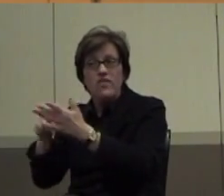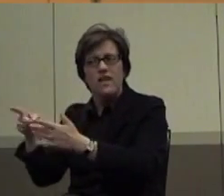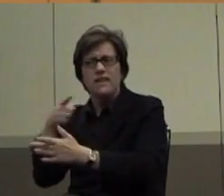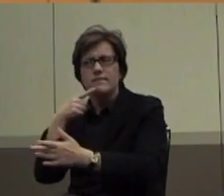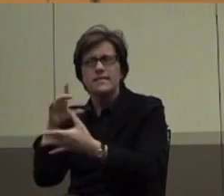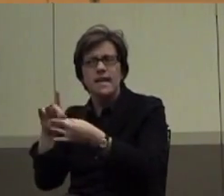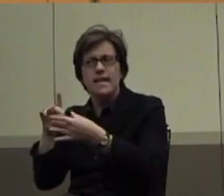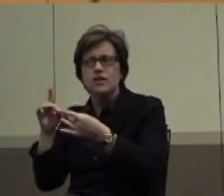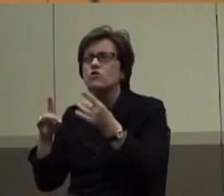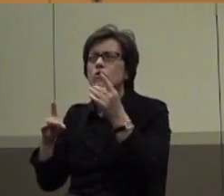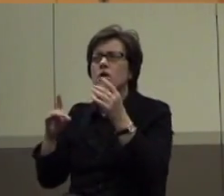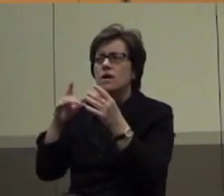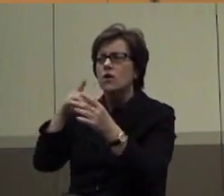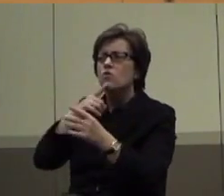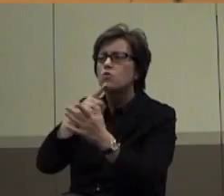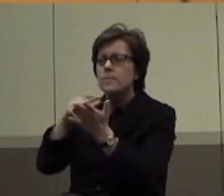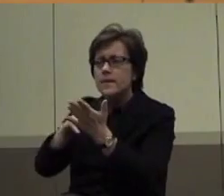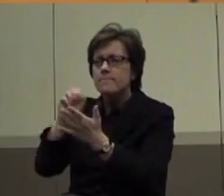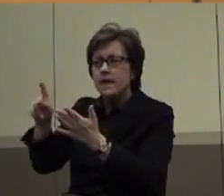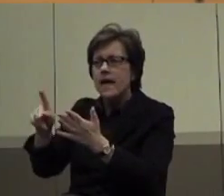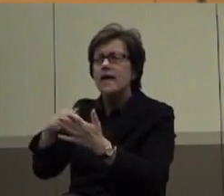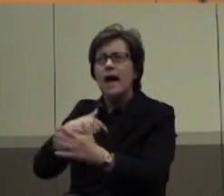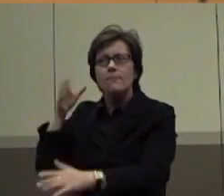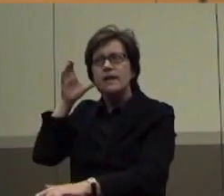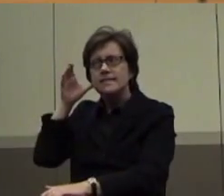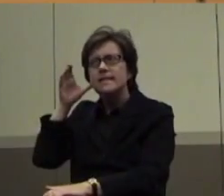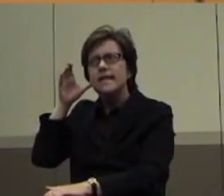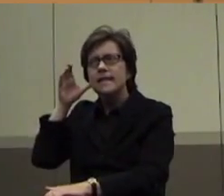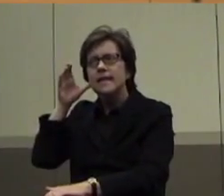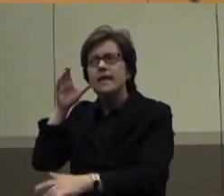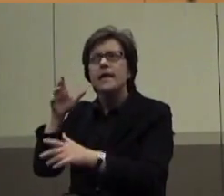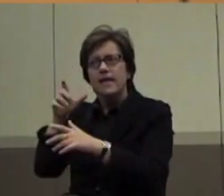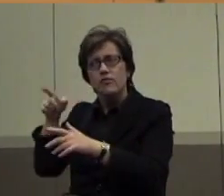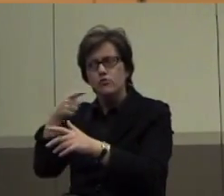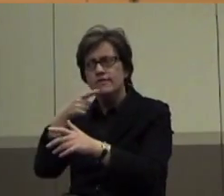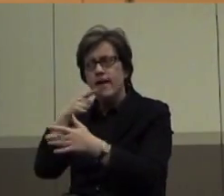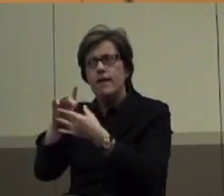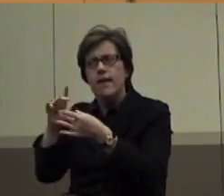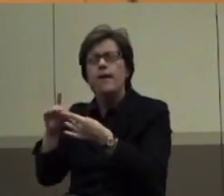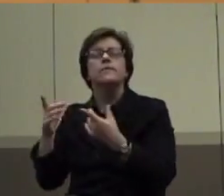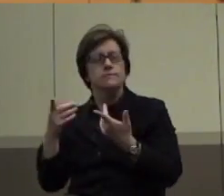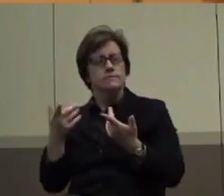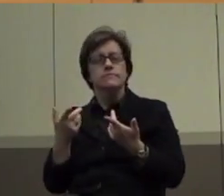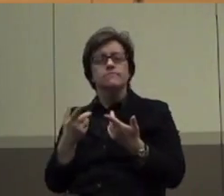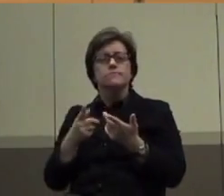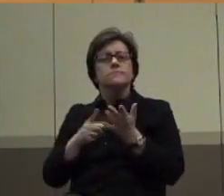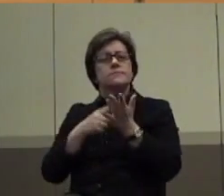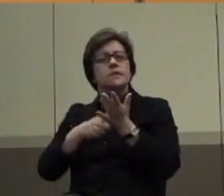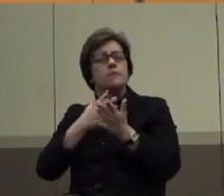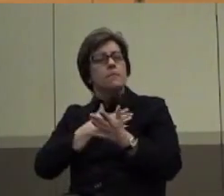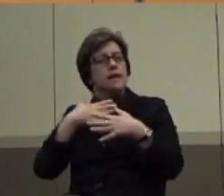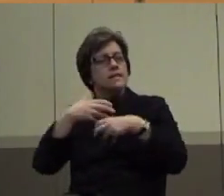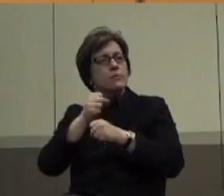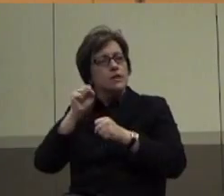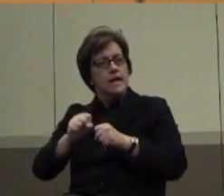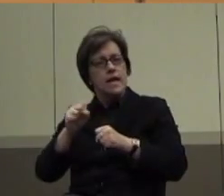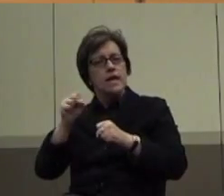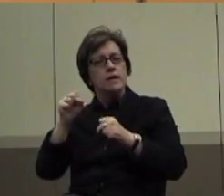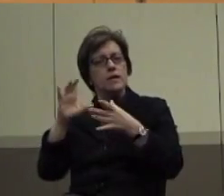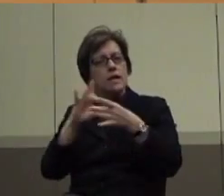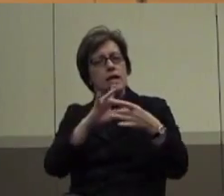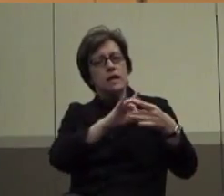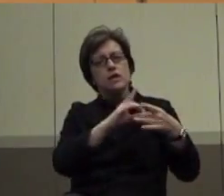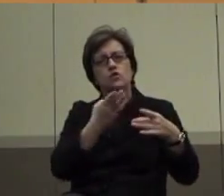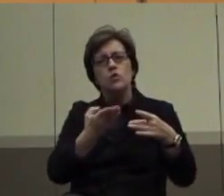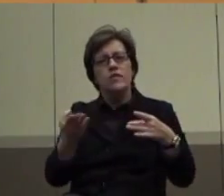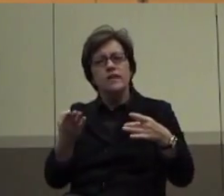they know that you were listening. Okay, absolutely. I want, first of all, my summary can sometimes put together 2 or 3 things that they may